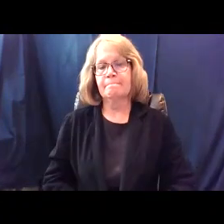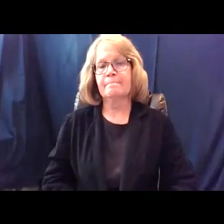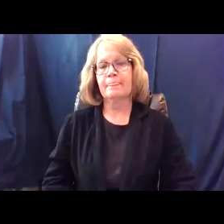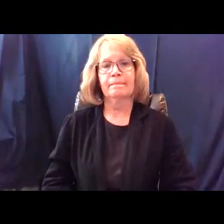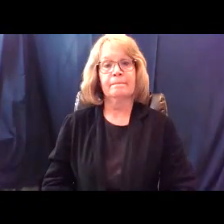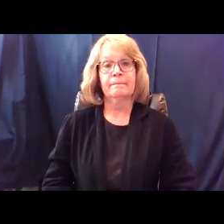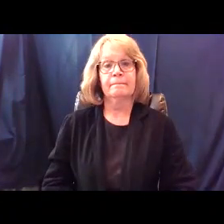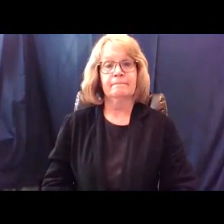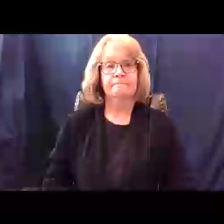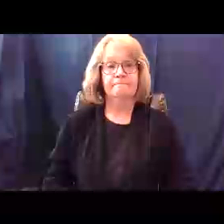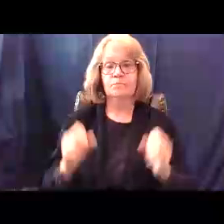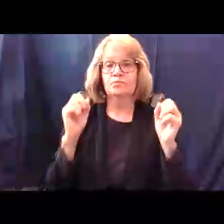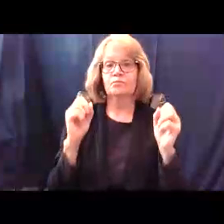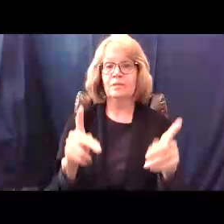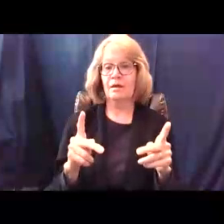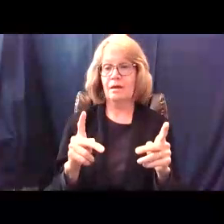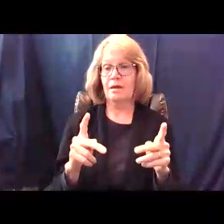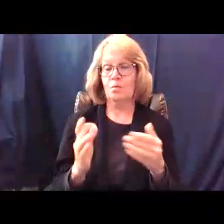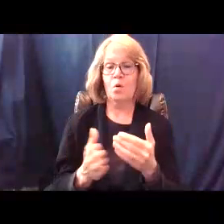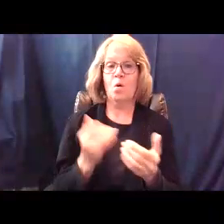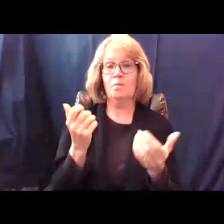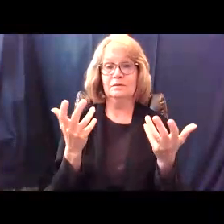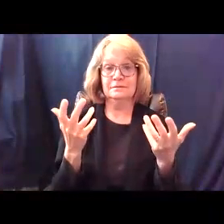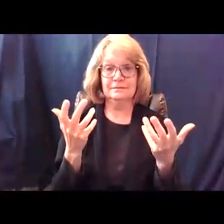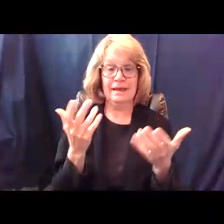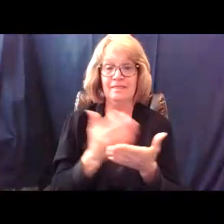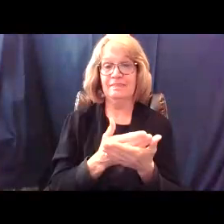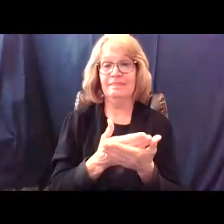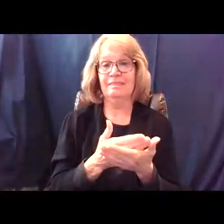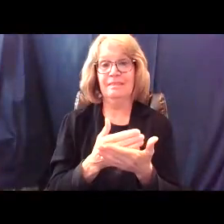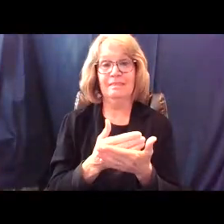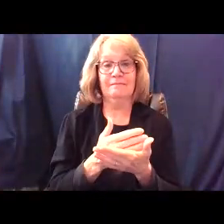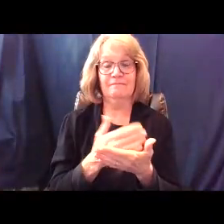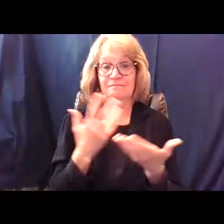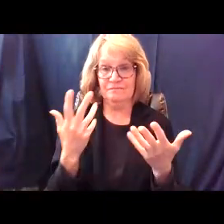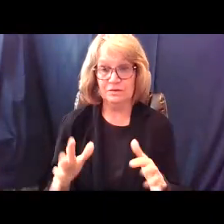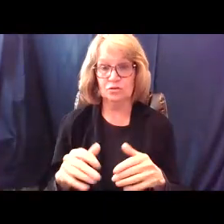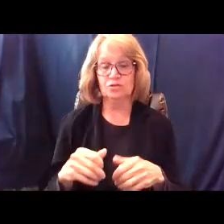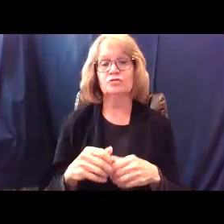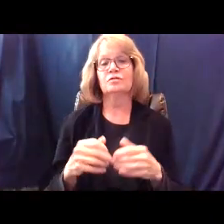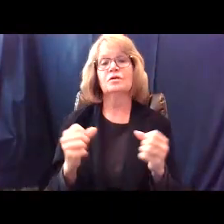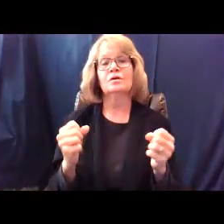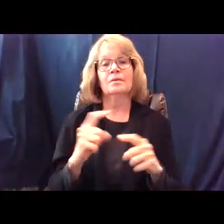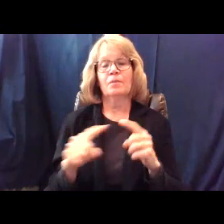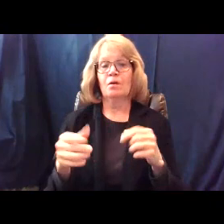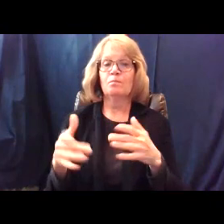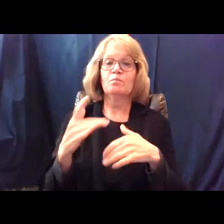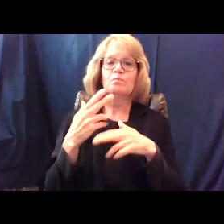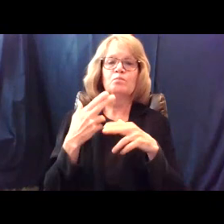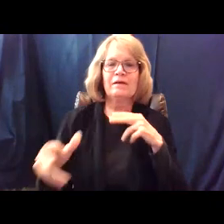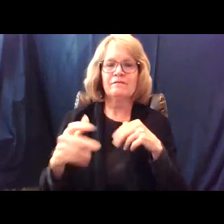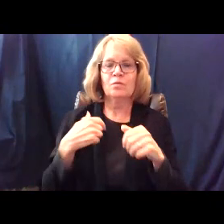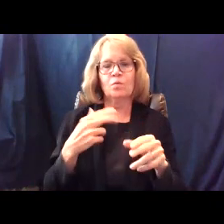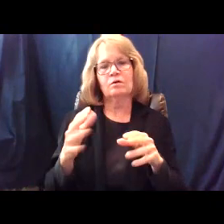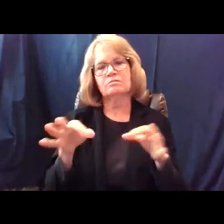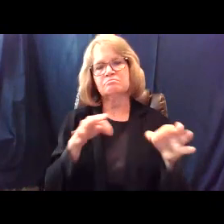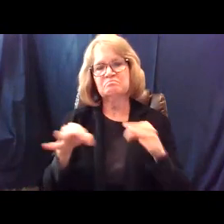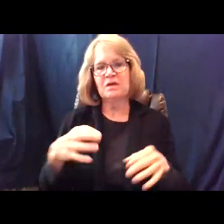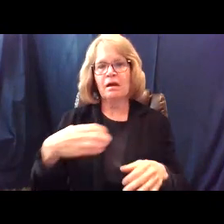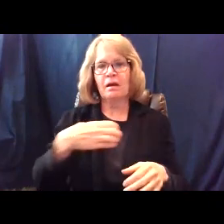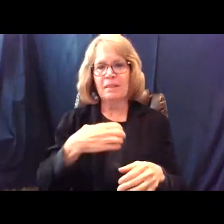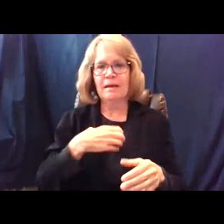All right, we are coming into the home stretch of this presentation. So we're going to cover briefly the complaint process, as well as